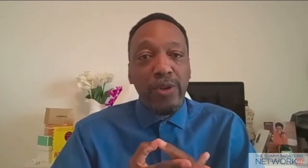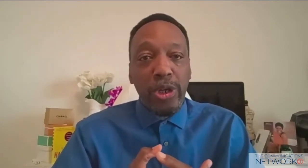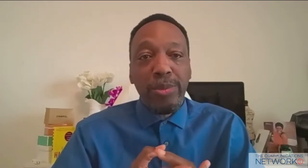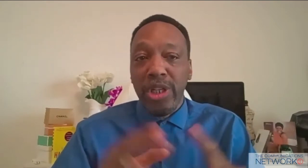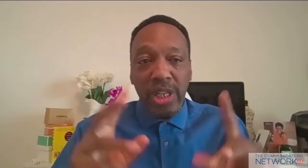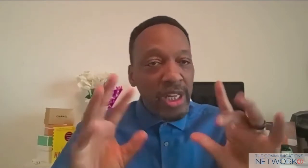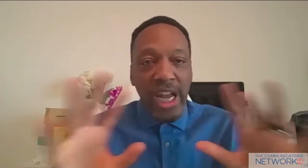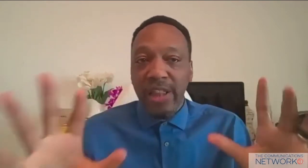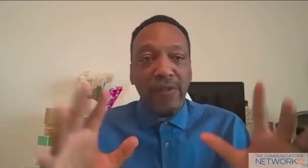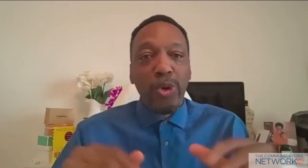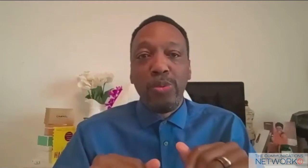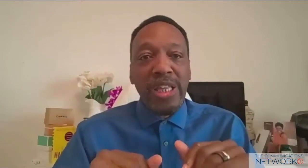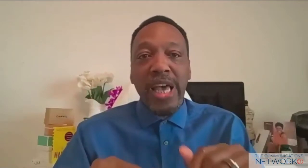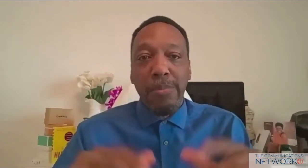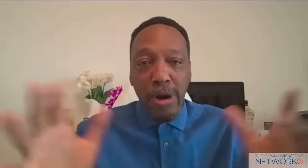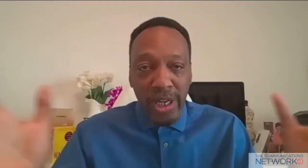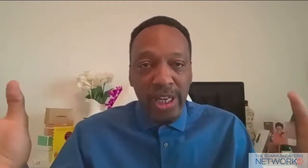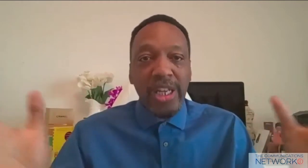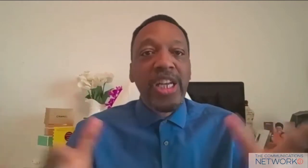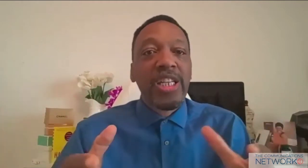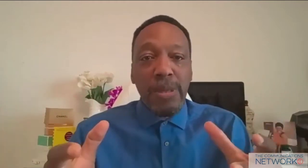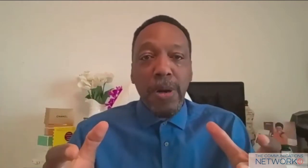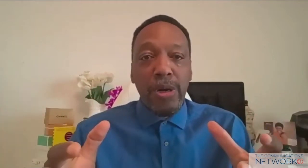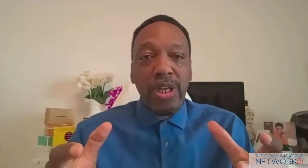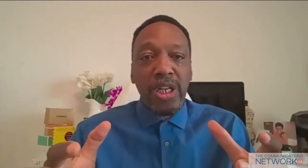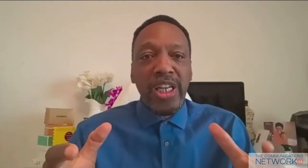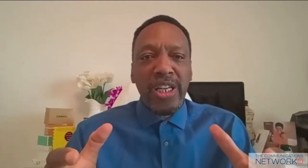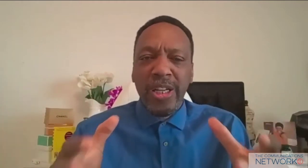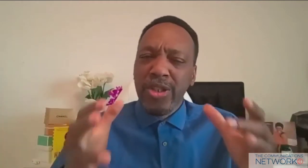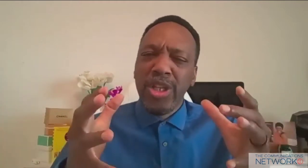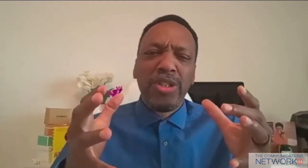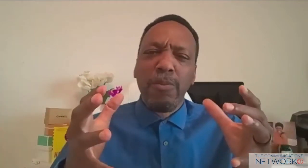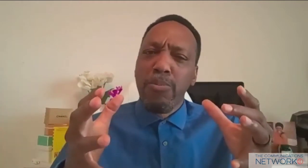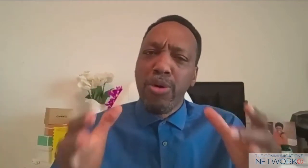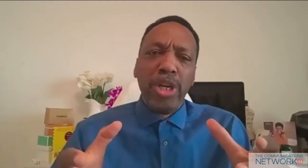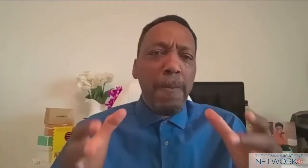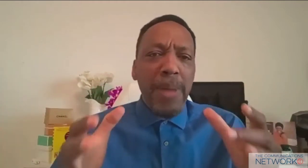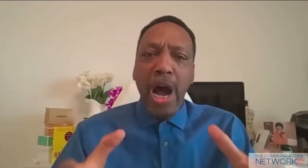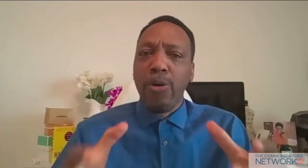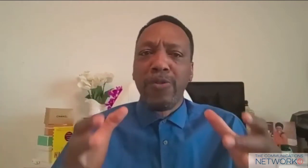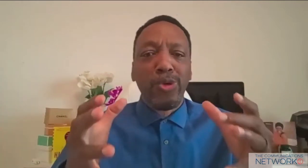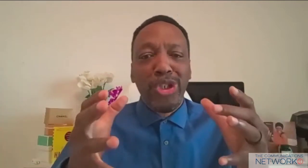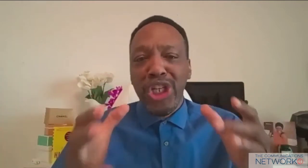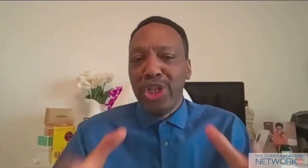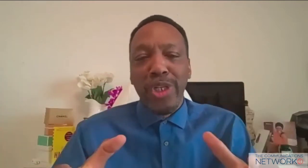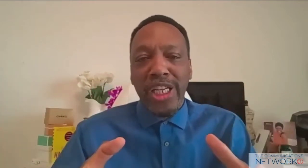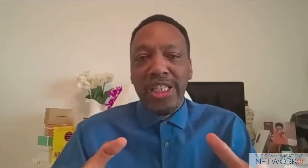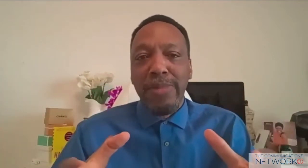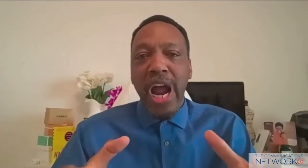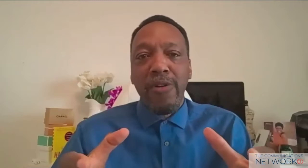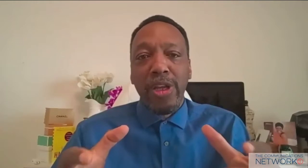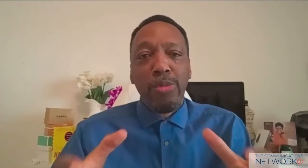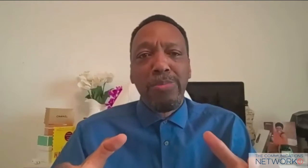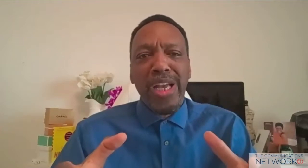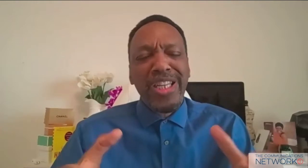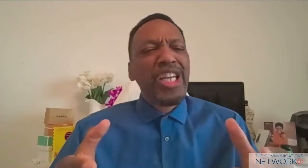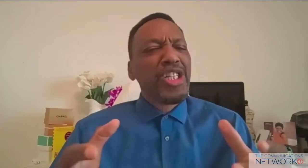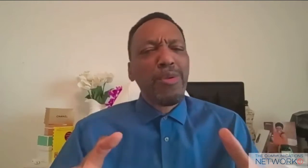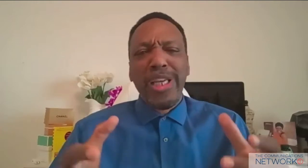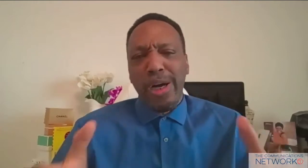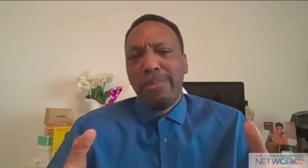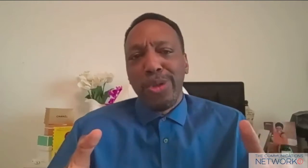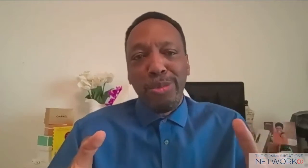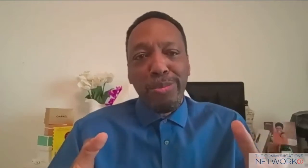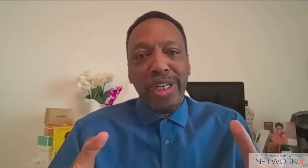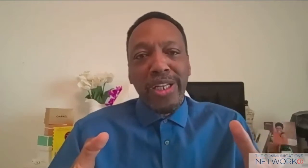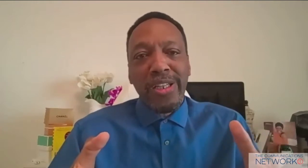trust of your community? And the folks who meet that mark get to be part of the clique. So these are some brilliant, powerful, genuinely inspiring human beings,